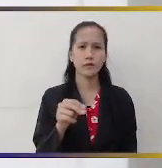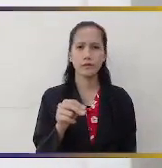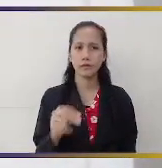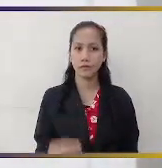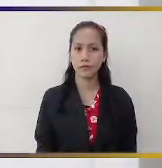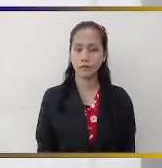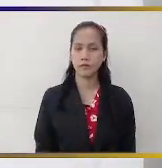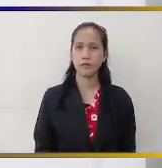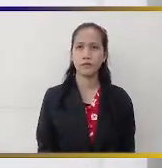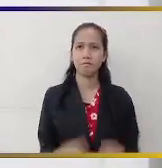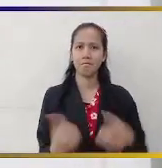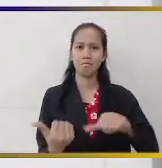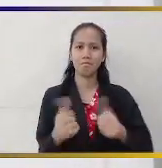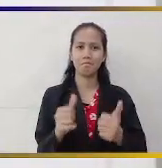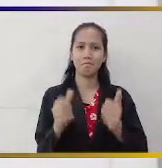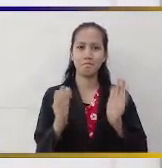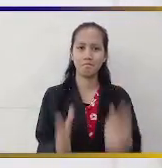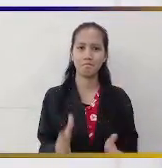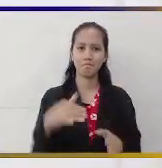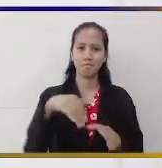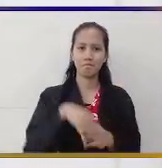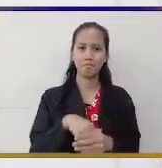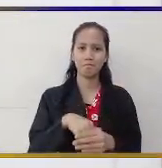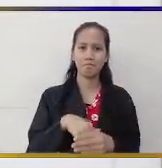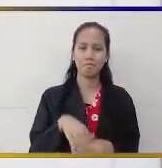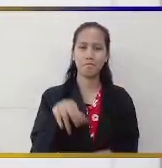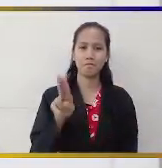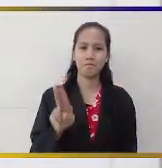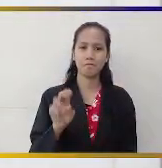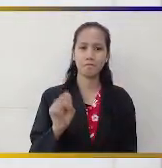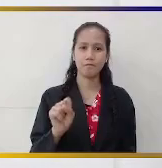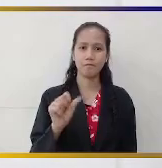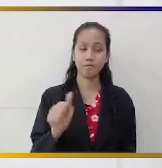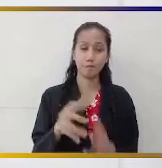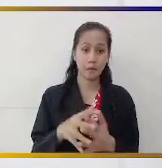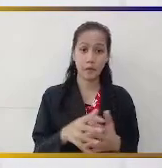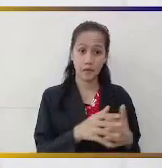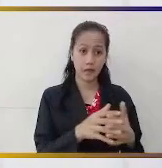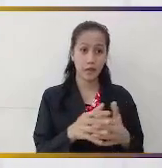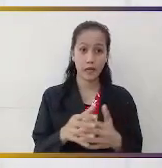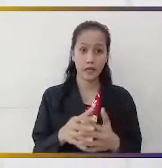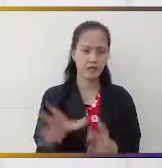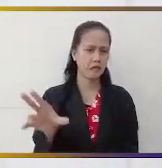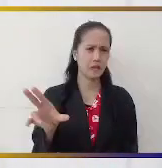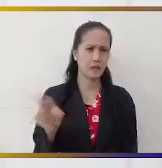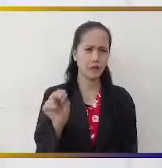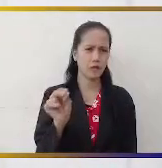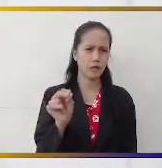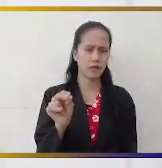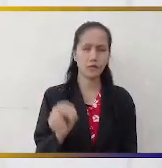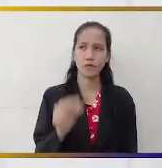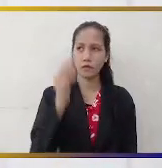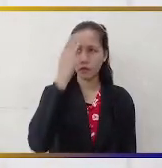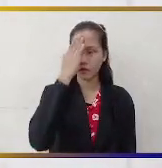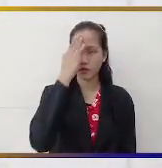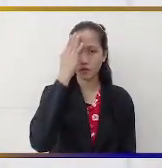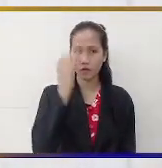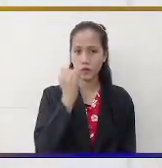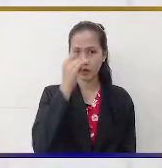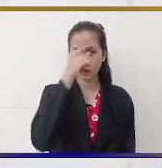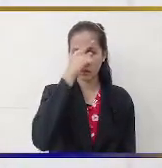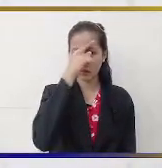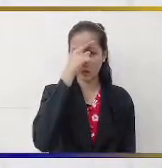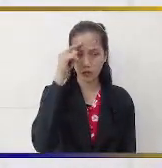The Baptists in the United States would not get behind the government. You know why? Because they did not